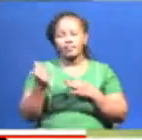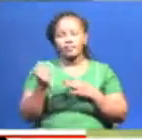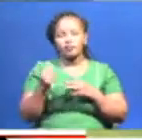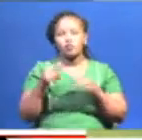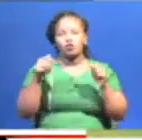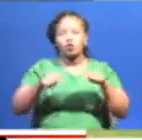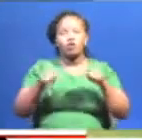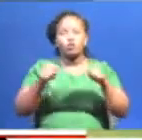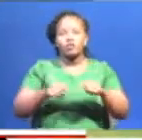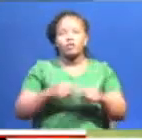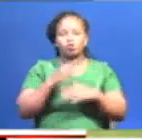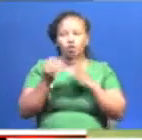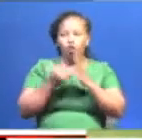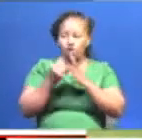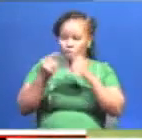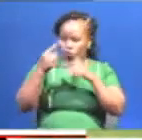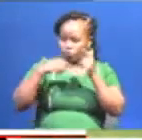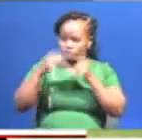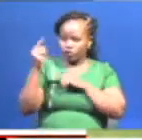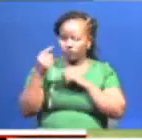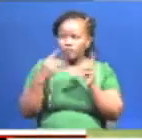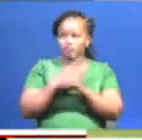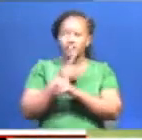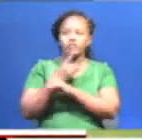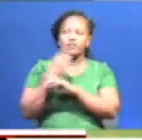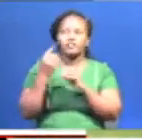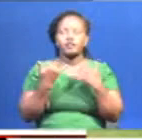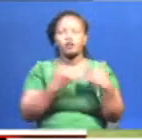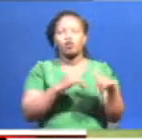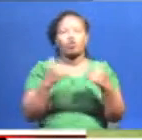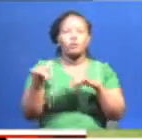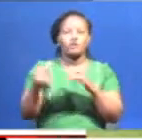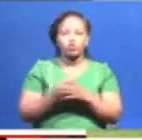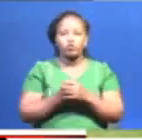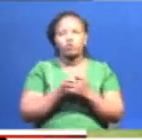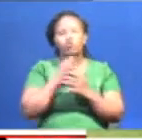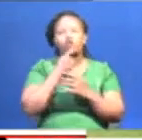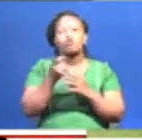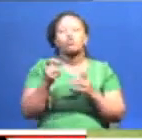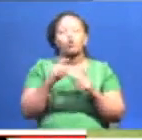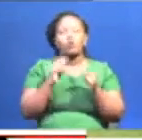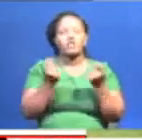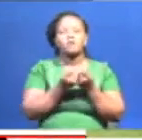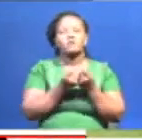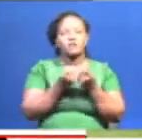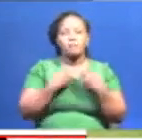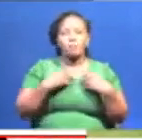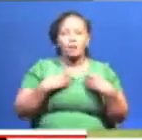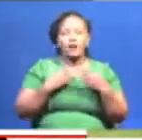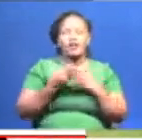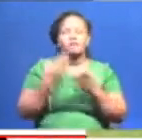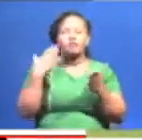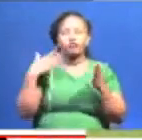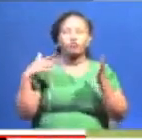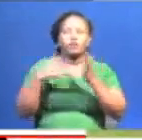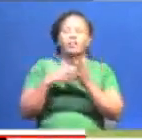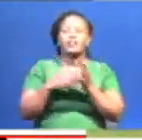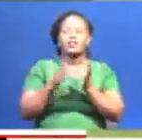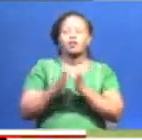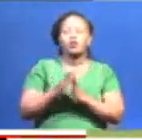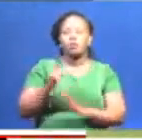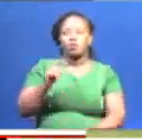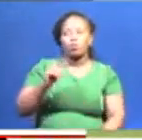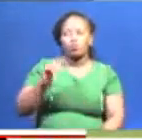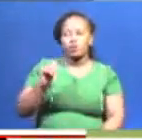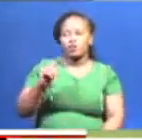to victories in their respective matches. Gor Mahia had to come from behind against relegation-threatened Talanta FC to secure a narrow 2-1